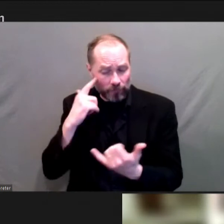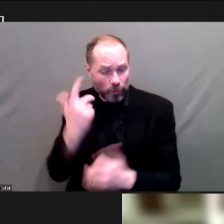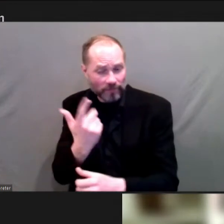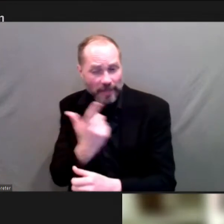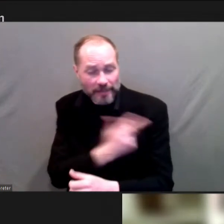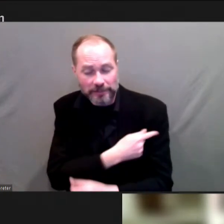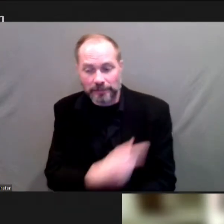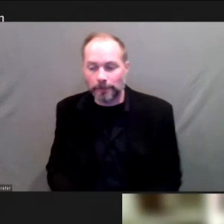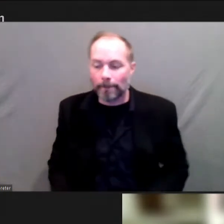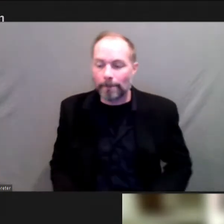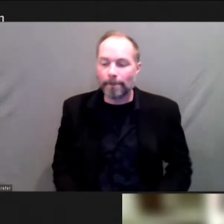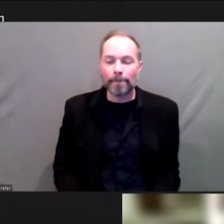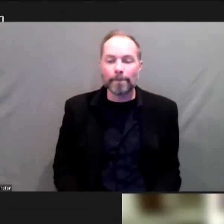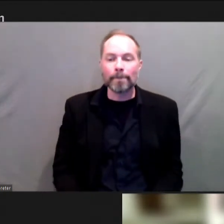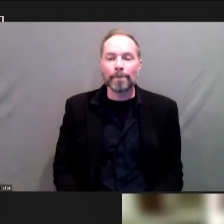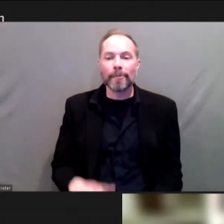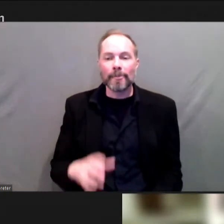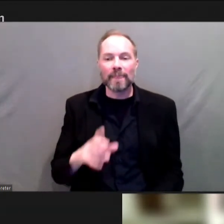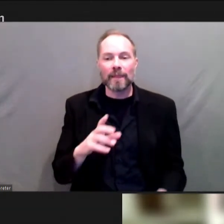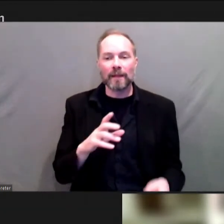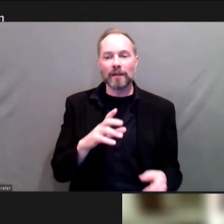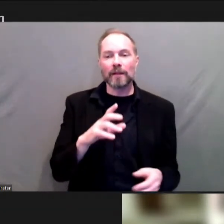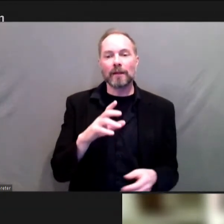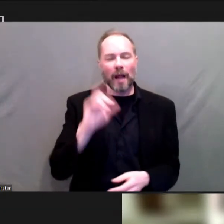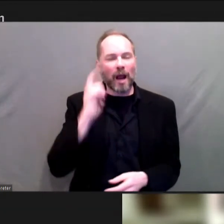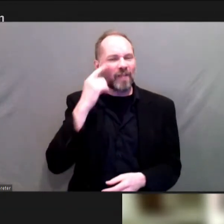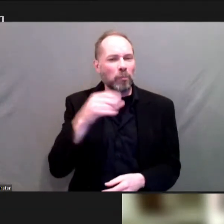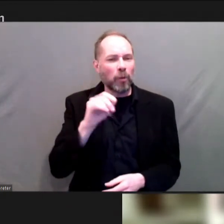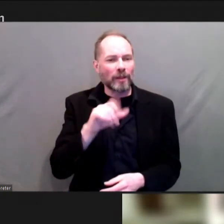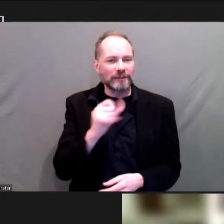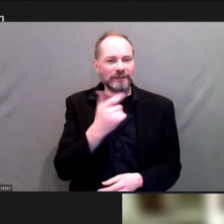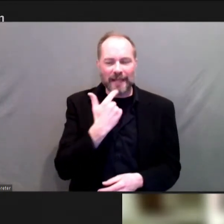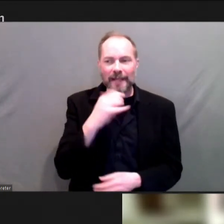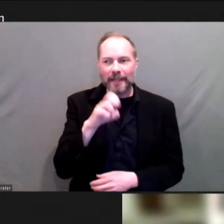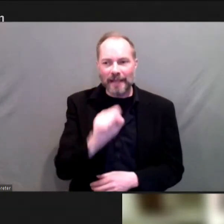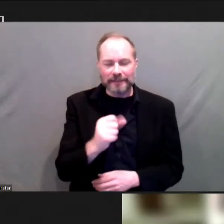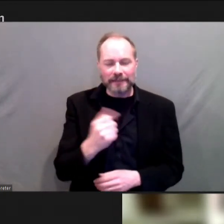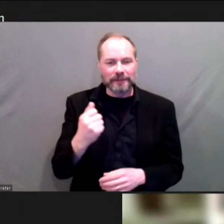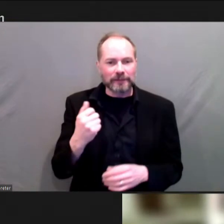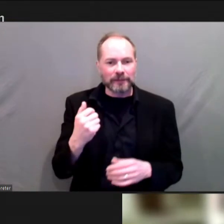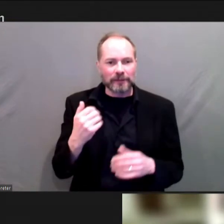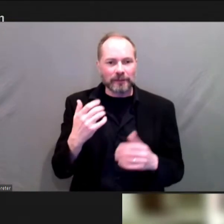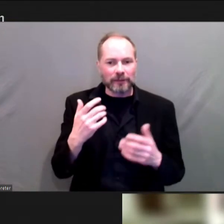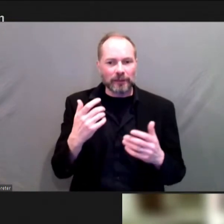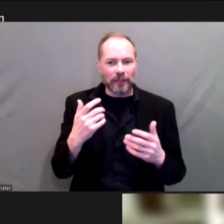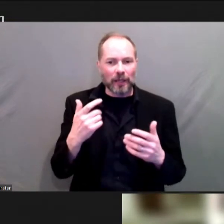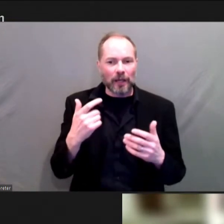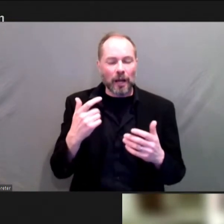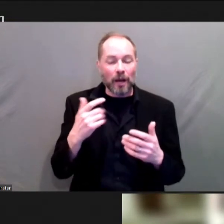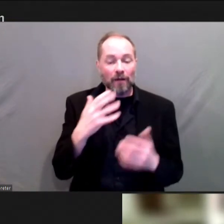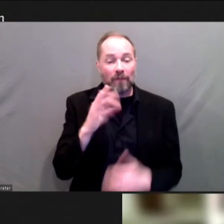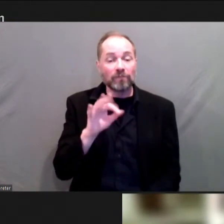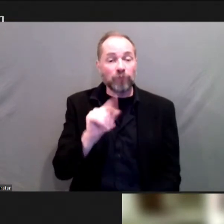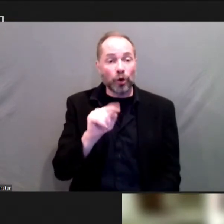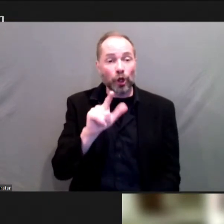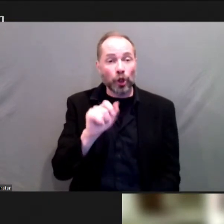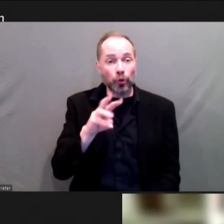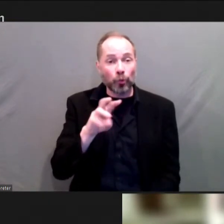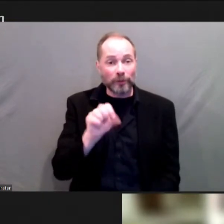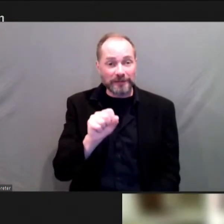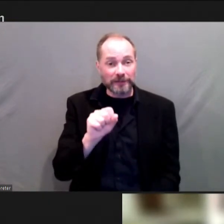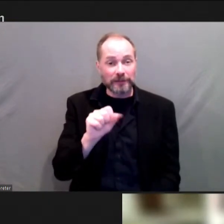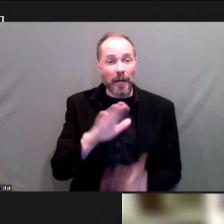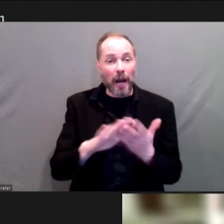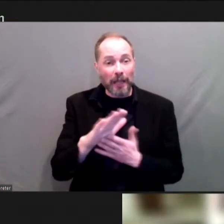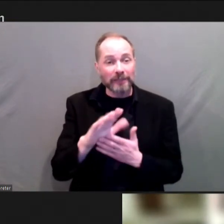get that for you. And I also want to highlight Fort Lewis College Stadium has free testing available Monday through Friday,